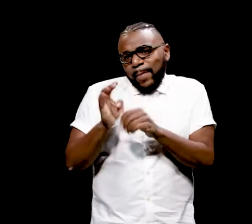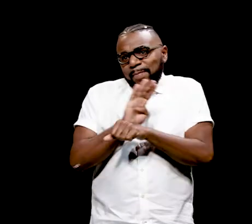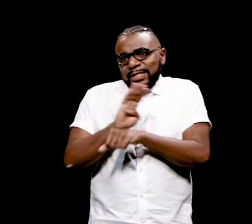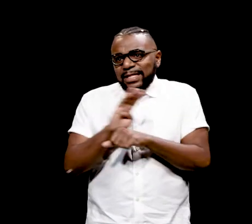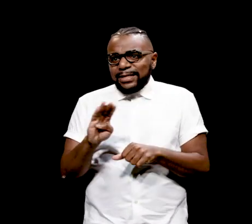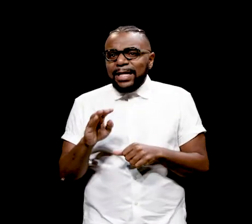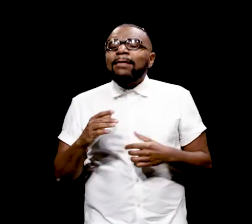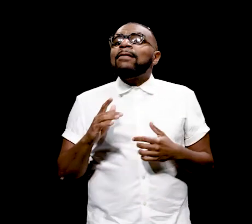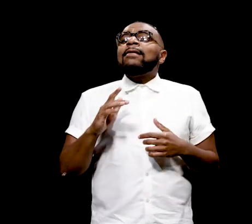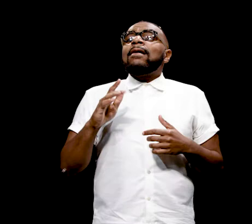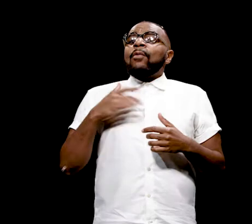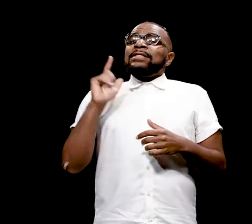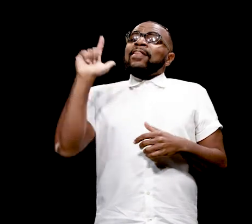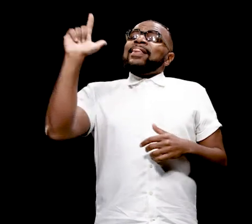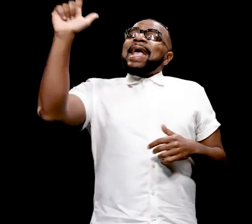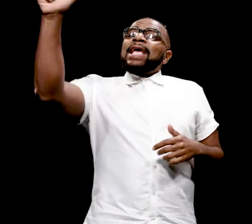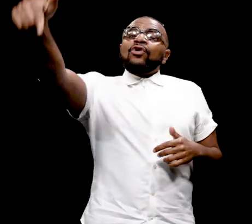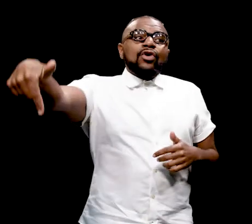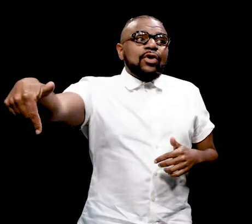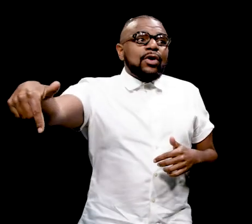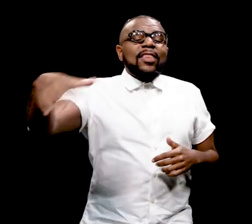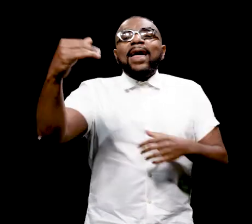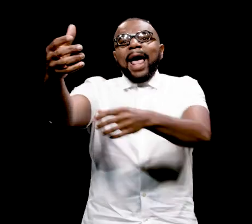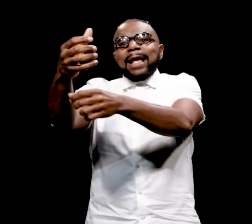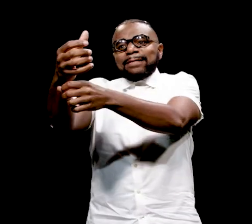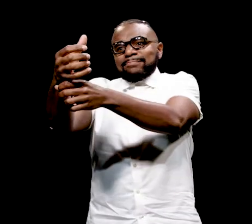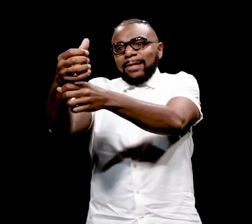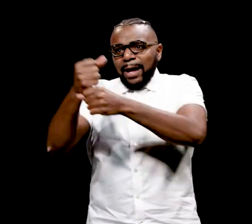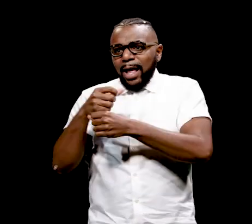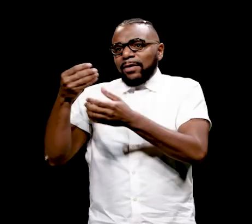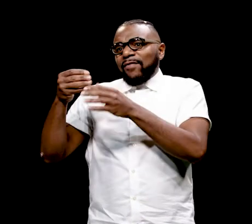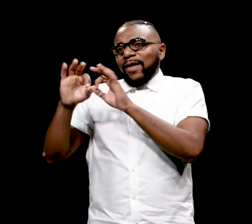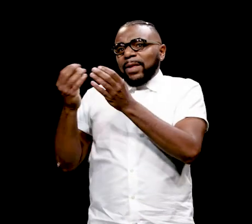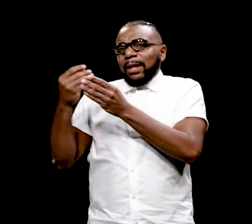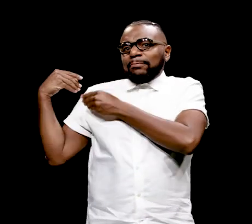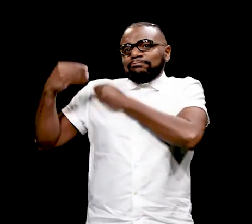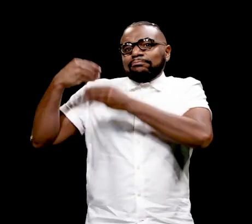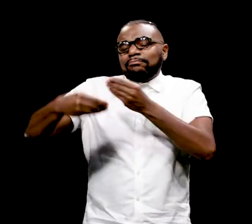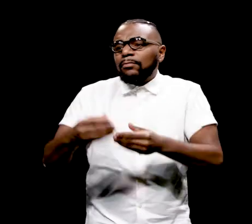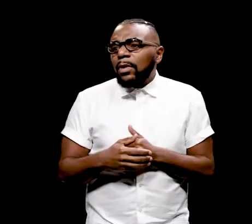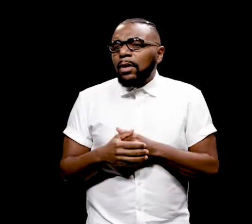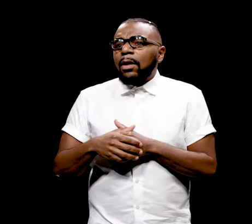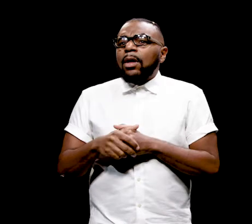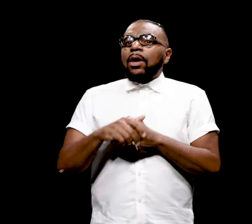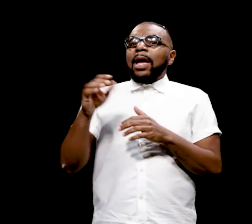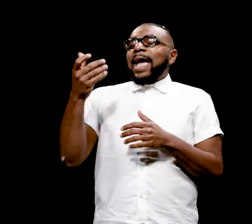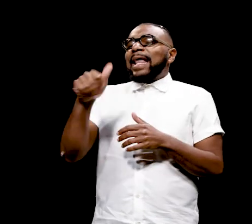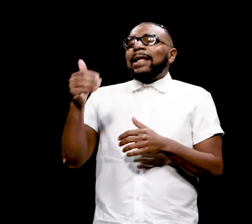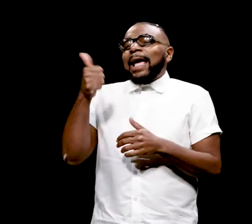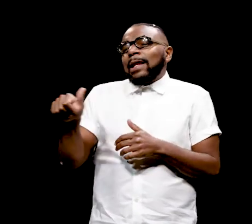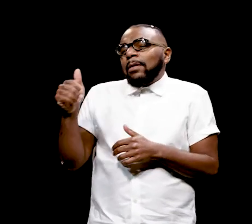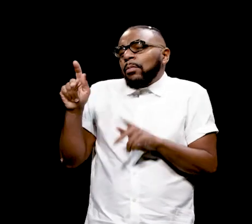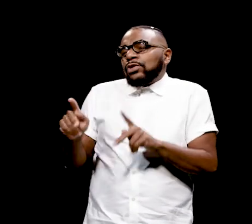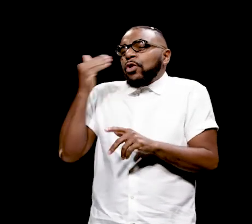It wasn't until much later in my life that I inherited money. But anybody who knows me knows it's not about the money